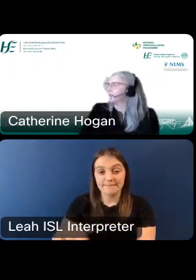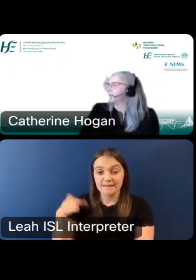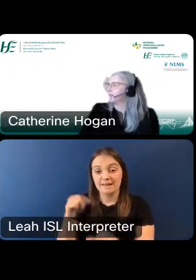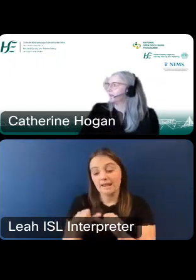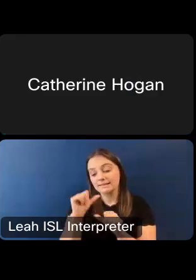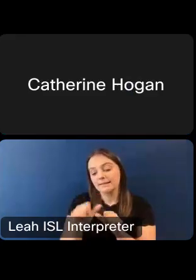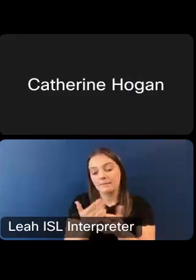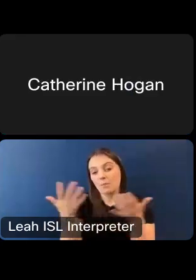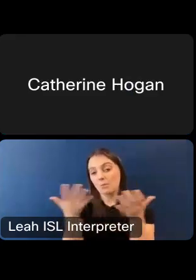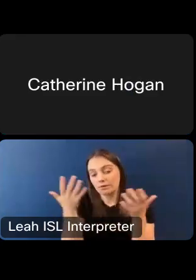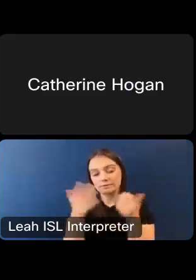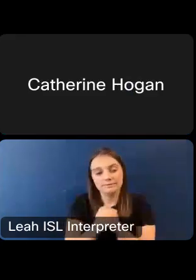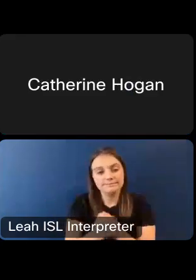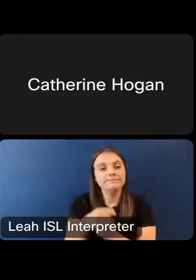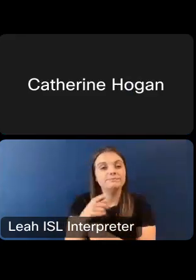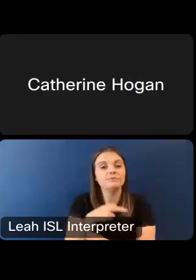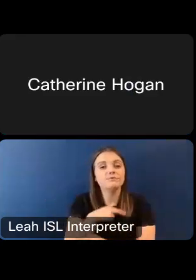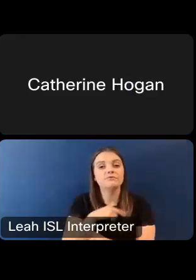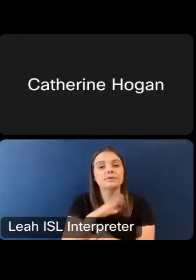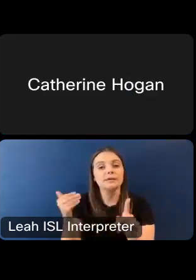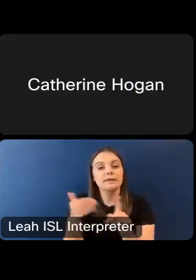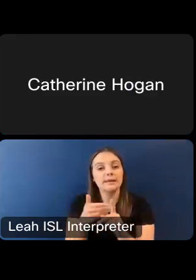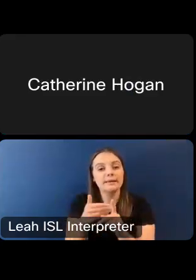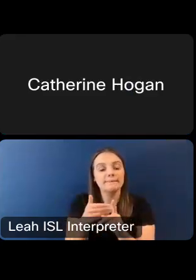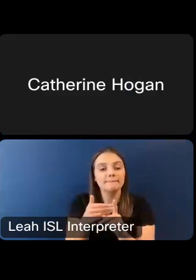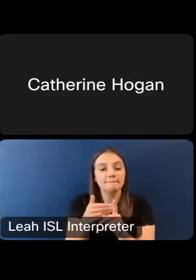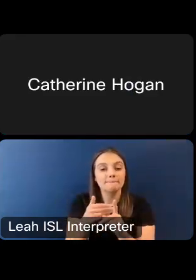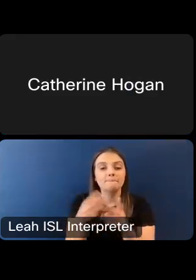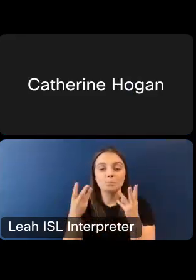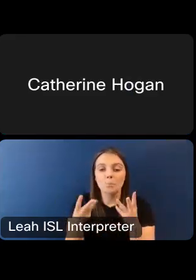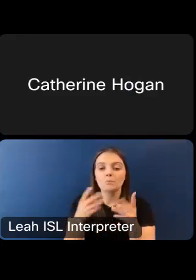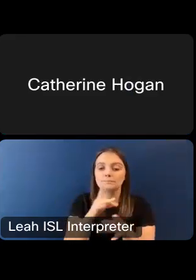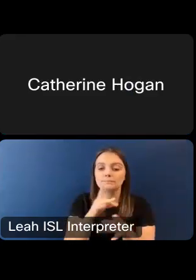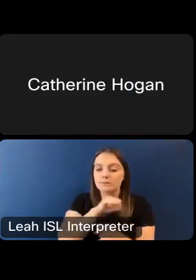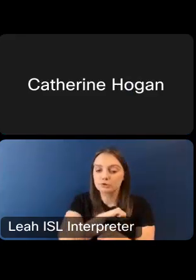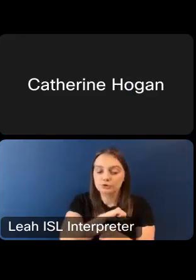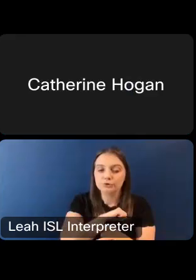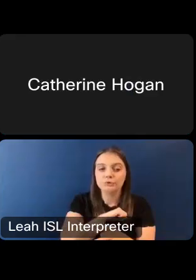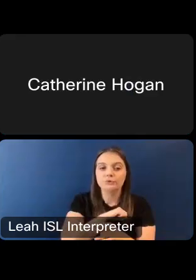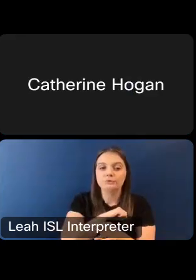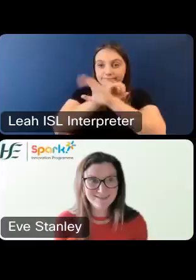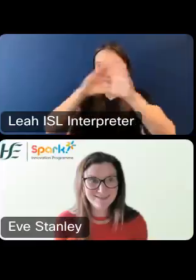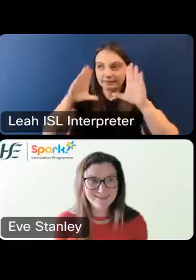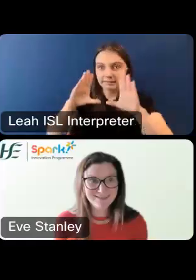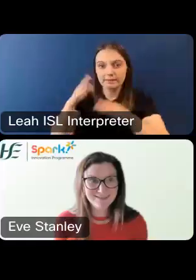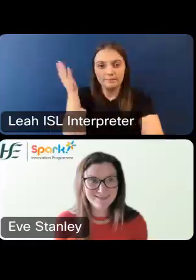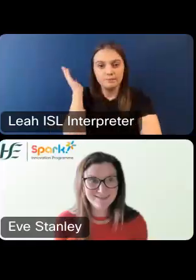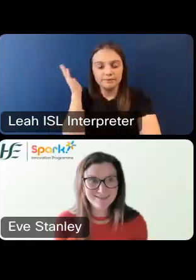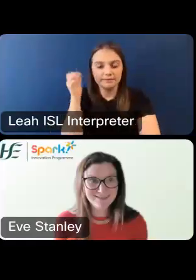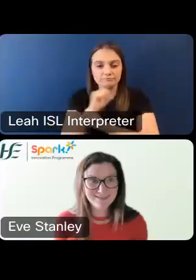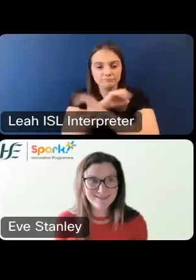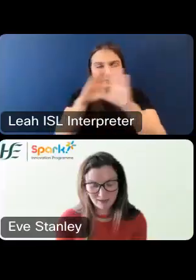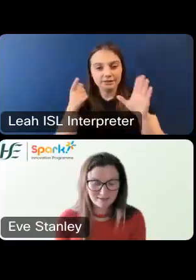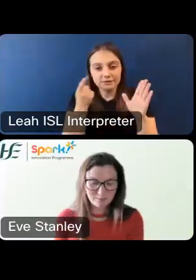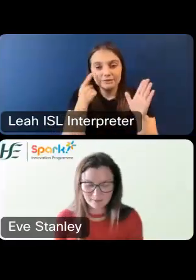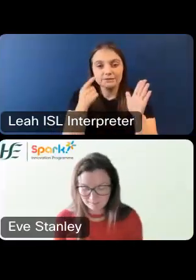are about just making sure that, it's been clear from the presentation about the